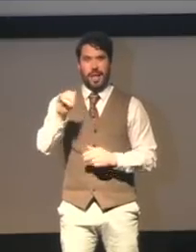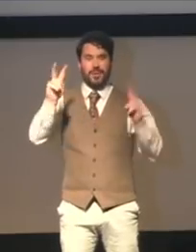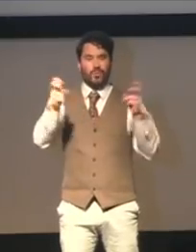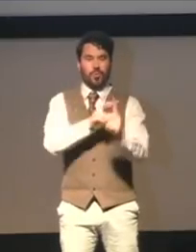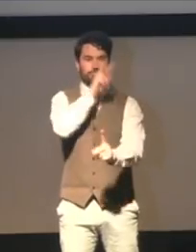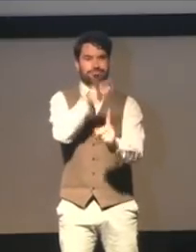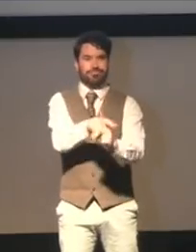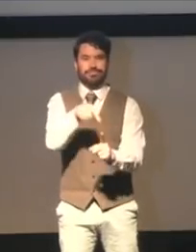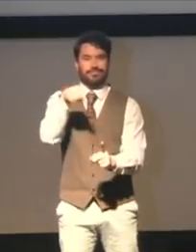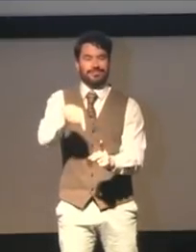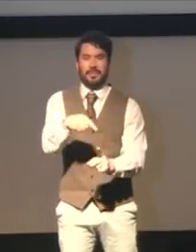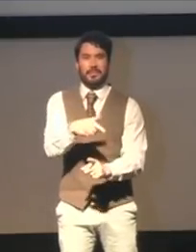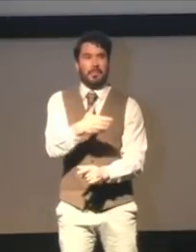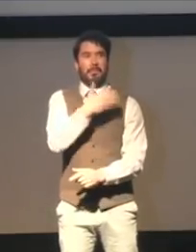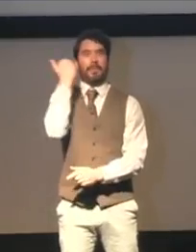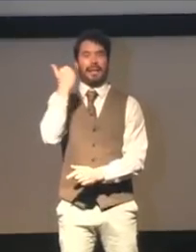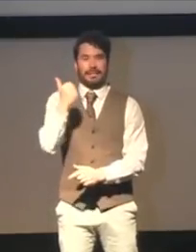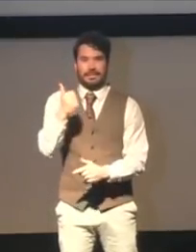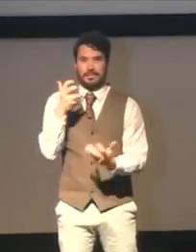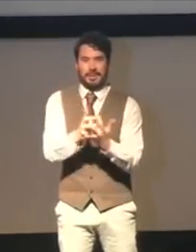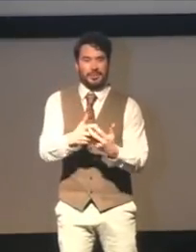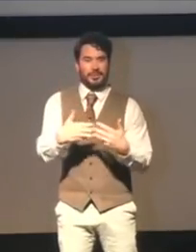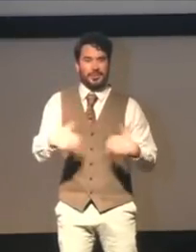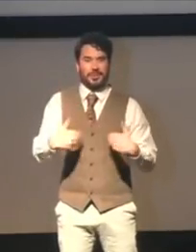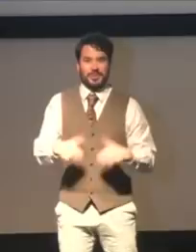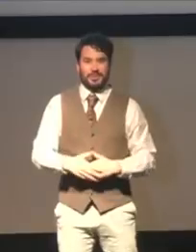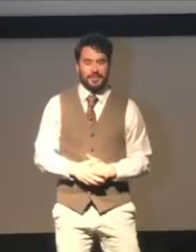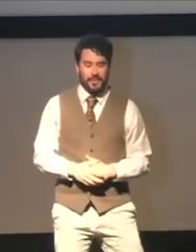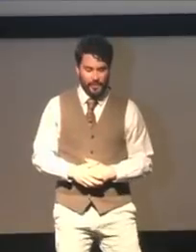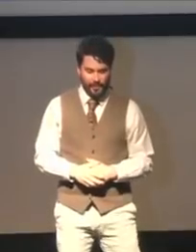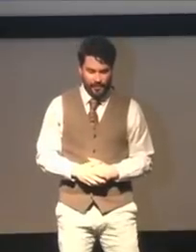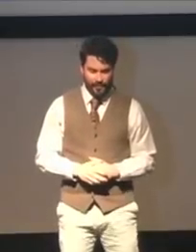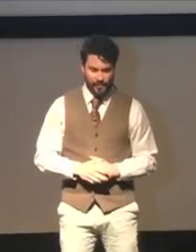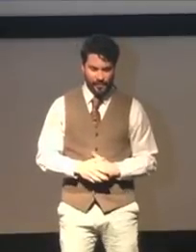now. Trying to figure out how this. There we go.